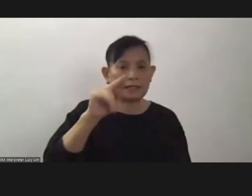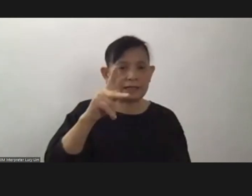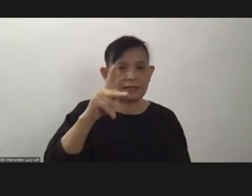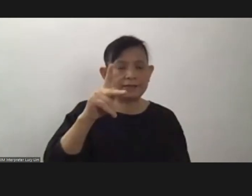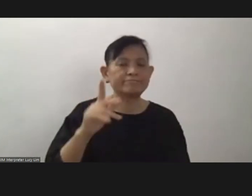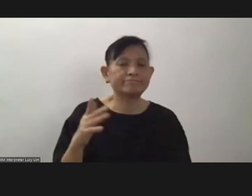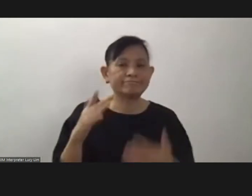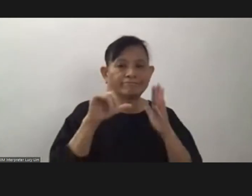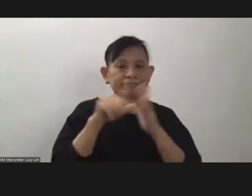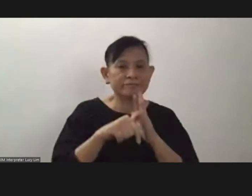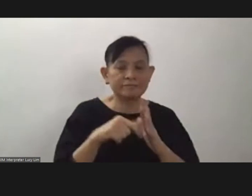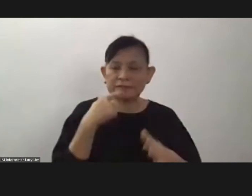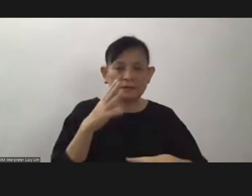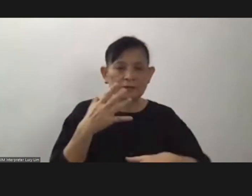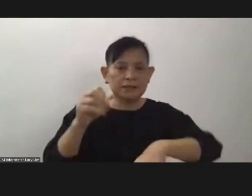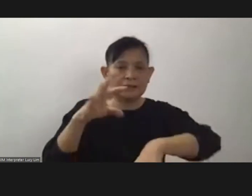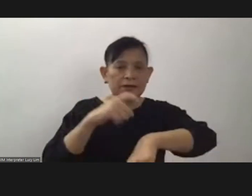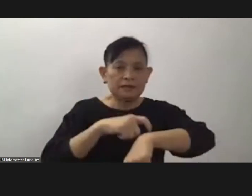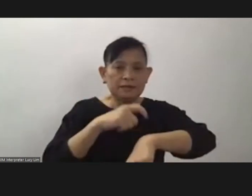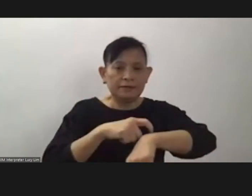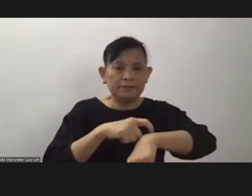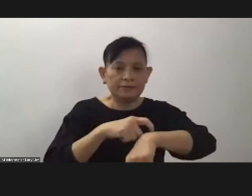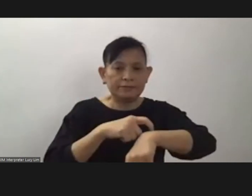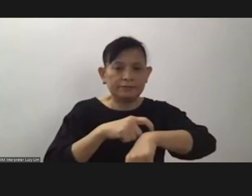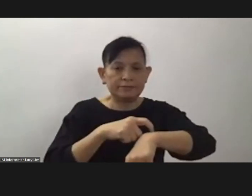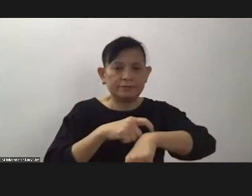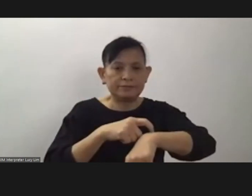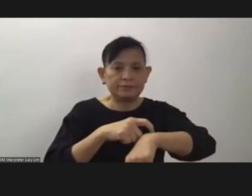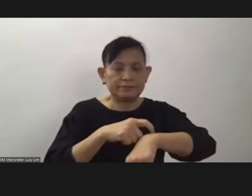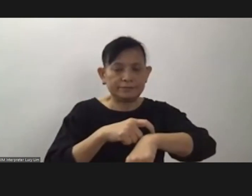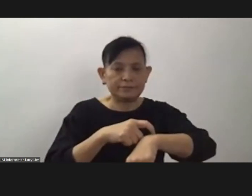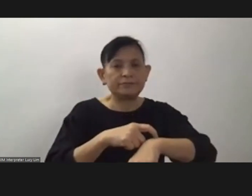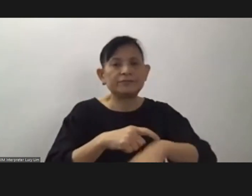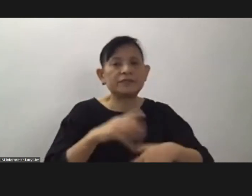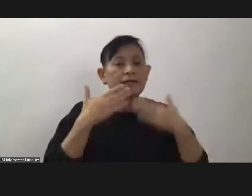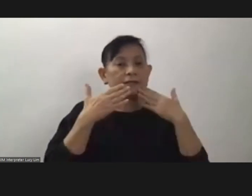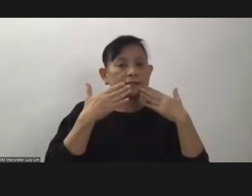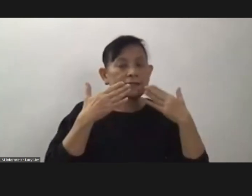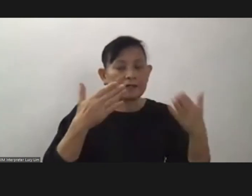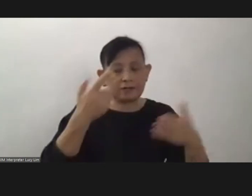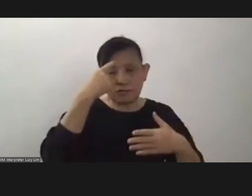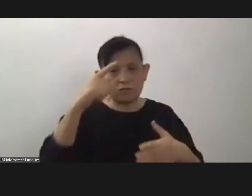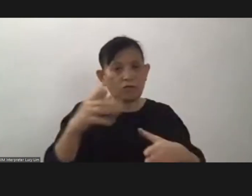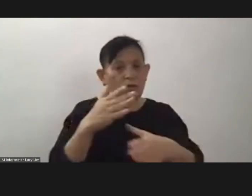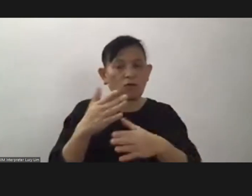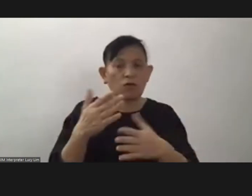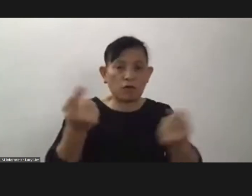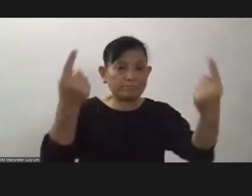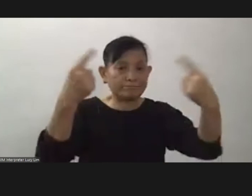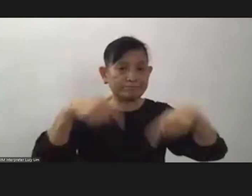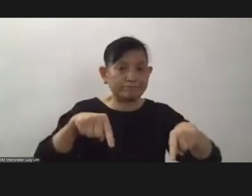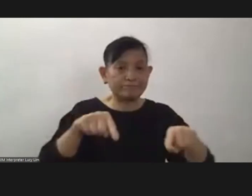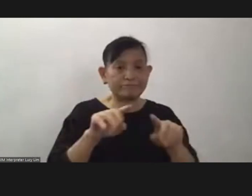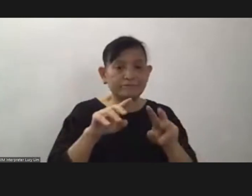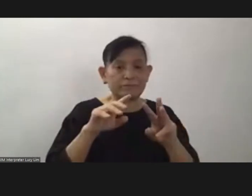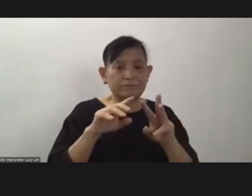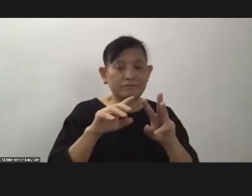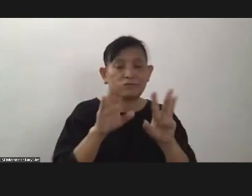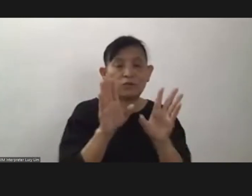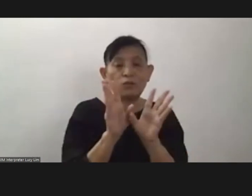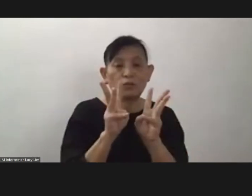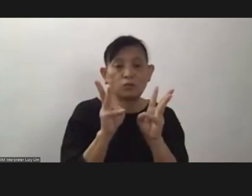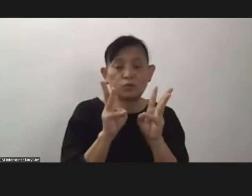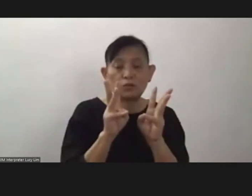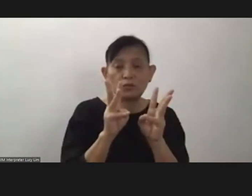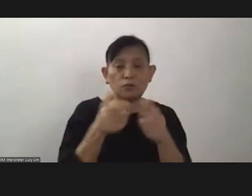much, everyone. I don't want to take up more of your time. Really appreciate you being here today. Thank you so much for showing up and being here. That is